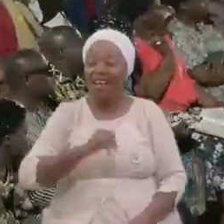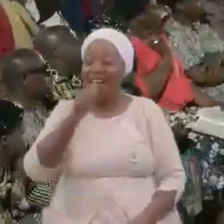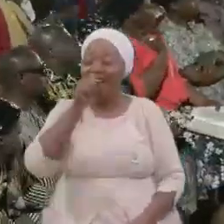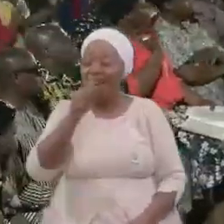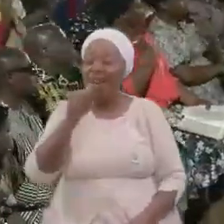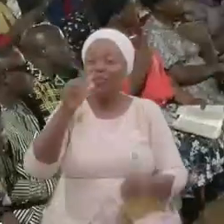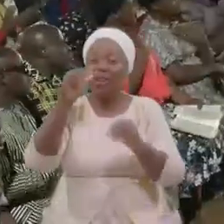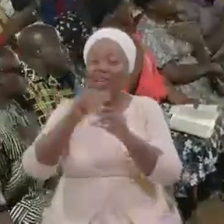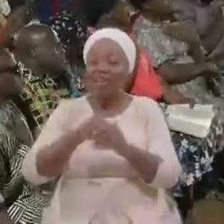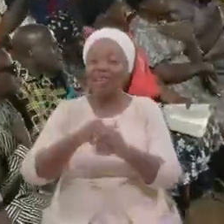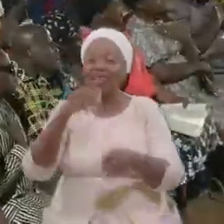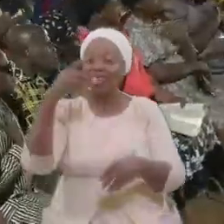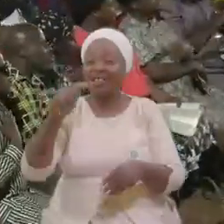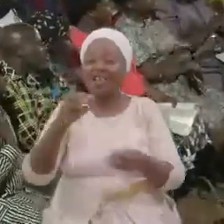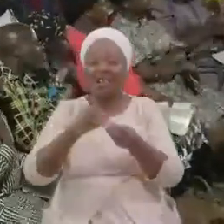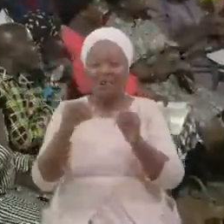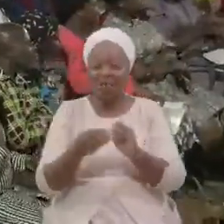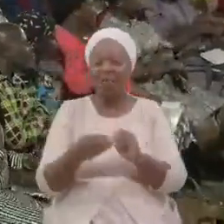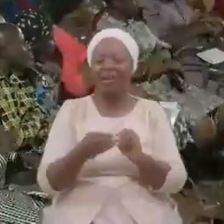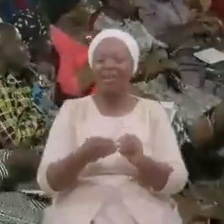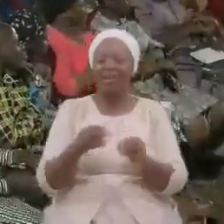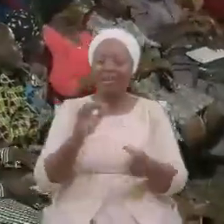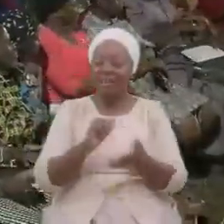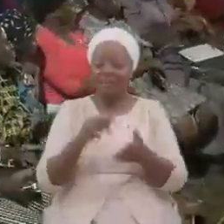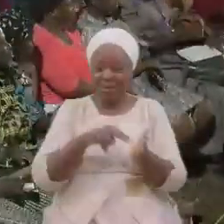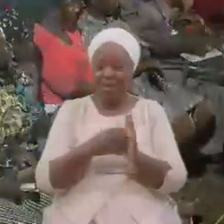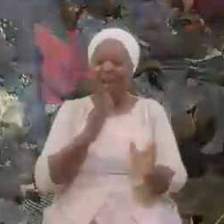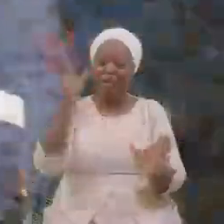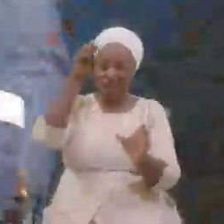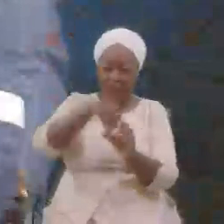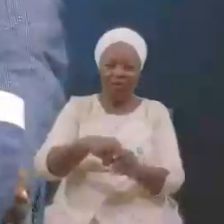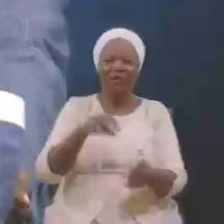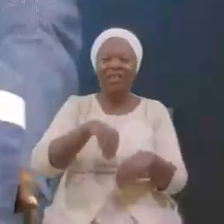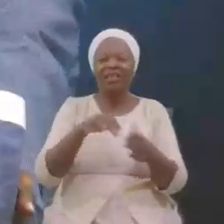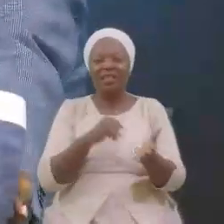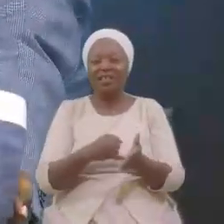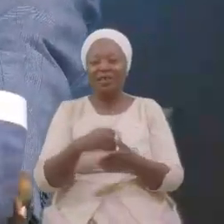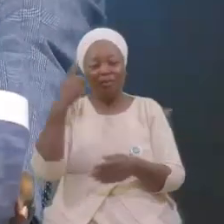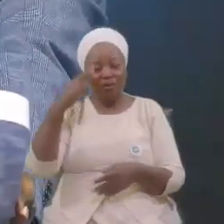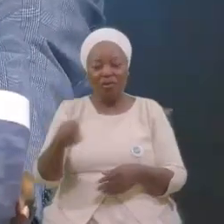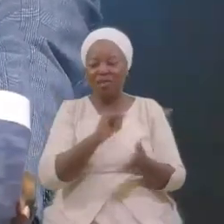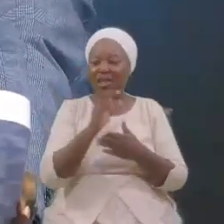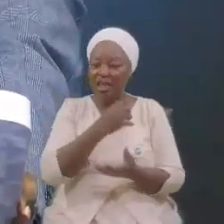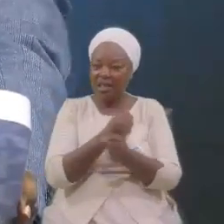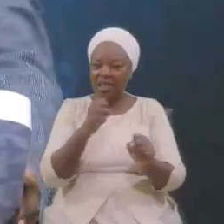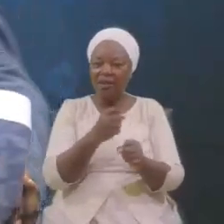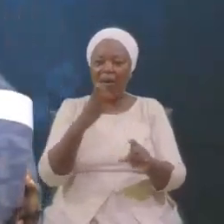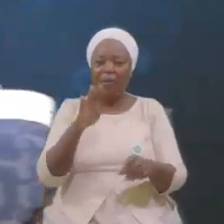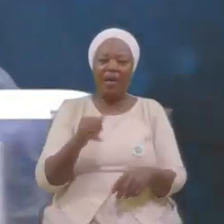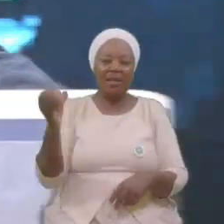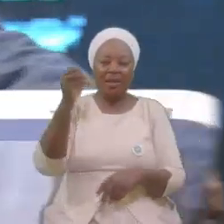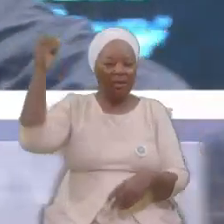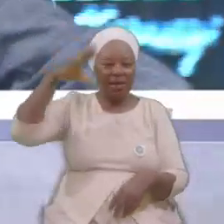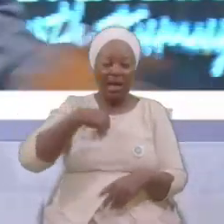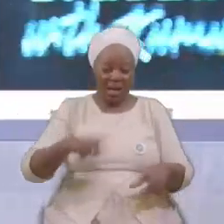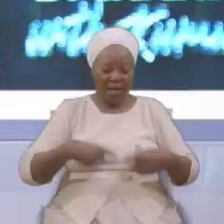the number of those who are saved by grace, and they live their